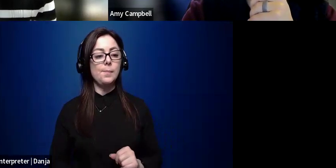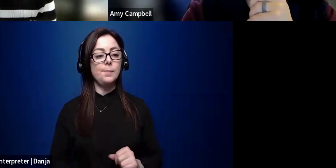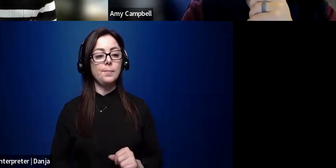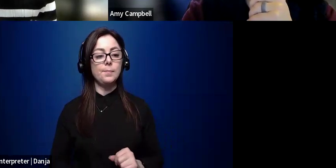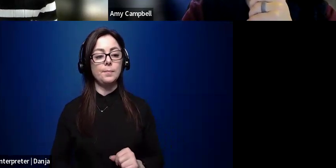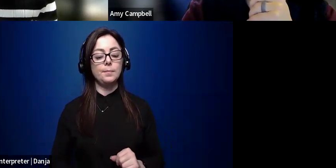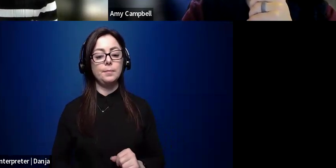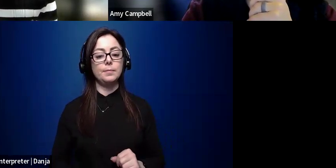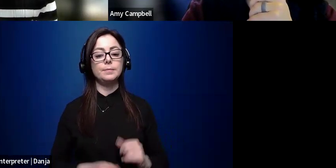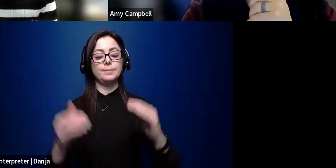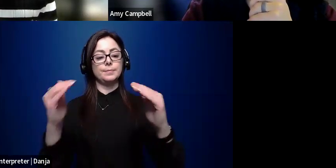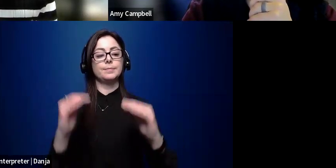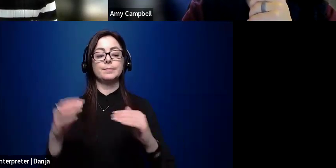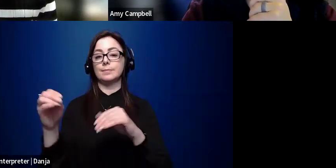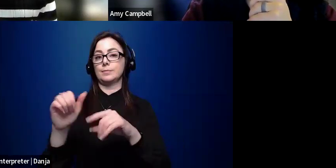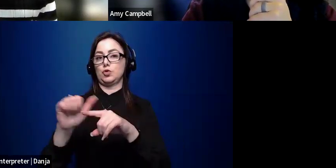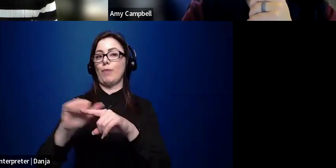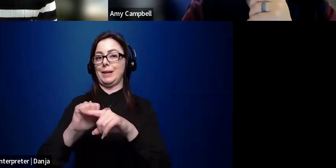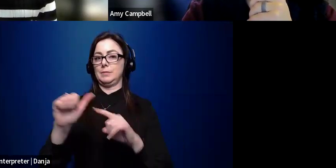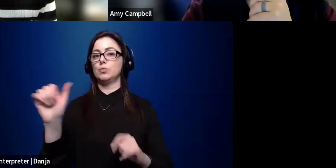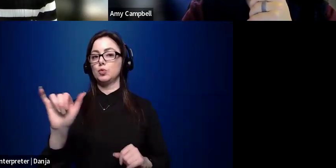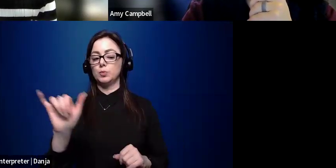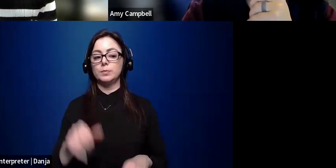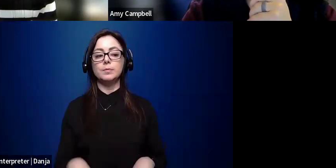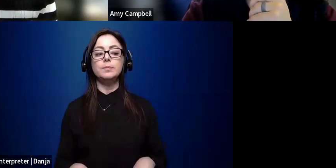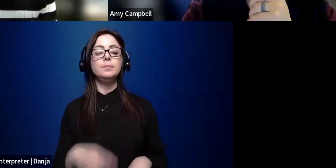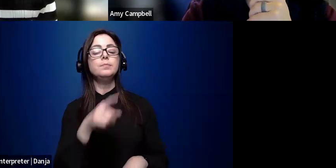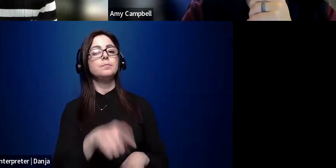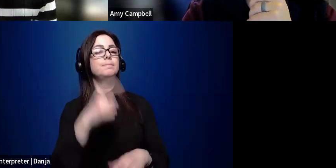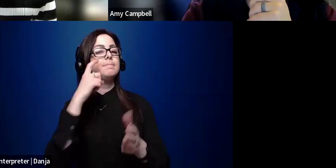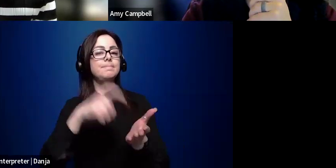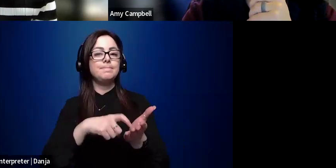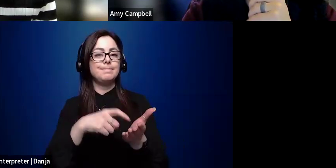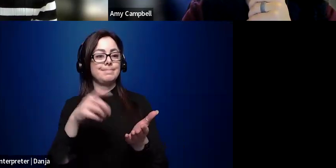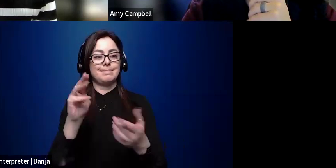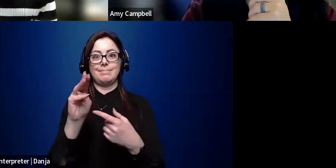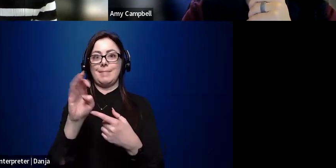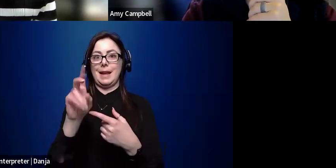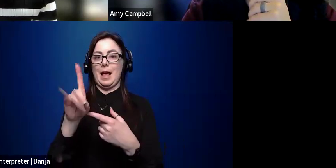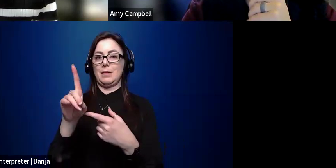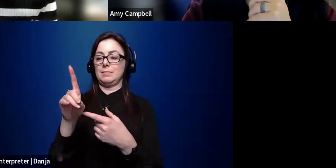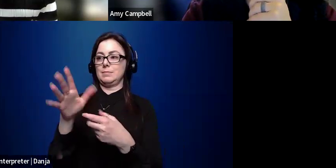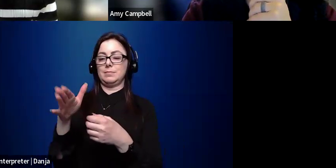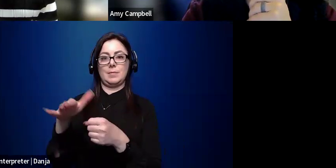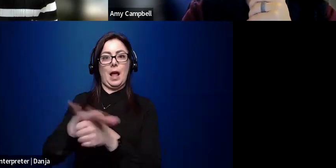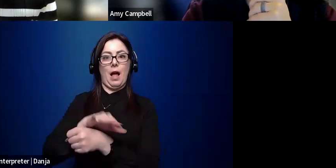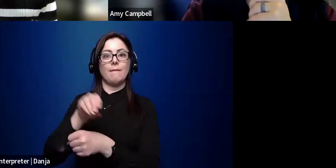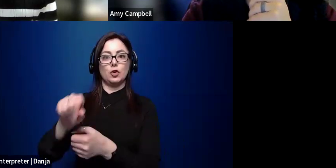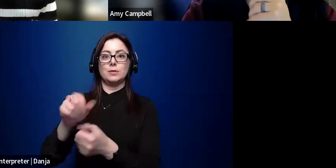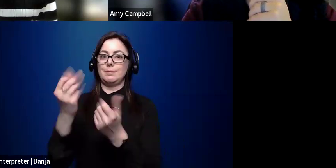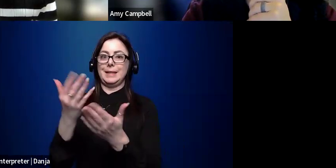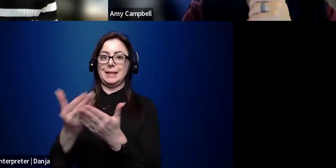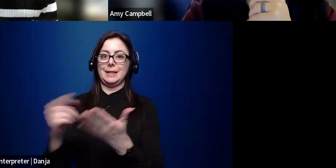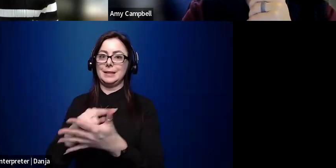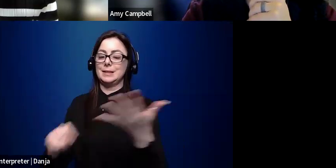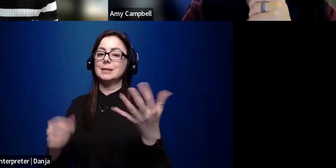as training. And so, as you can see, it covers a lot of things, which most people don't realize